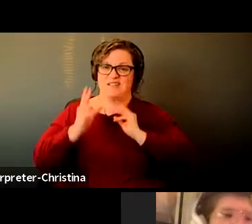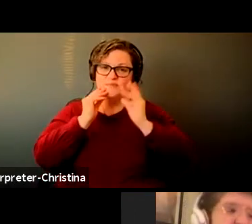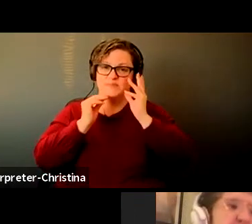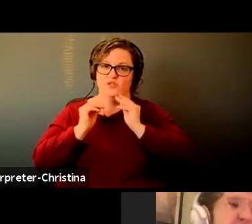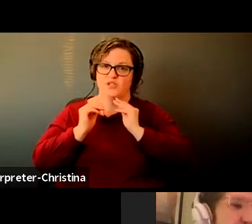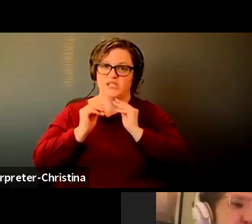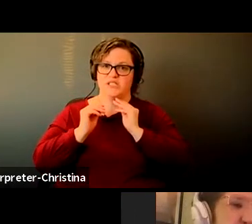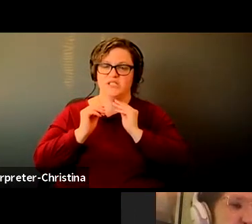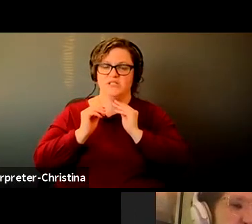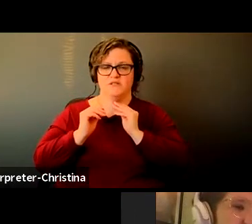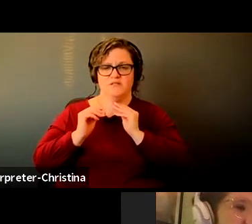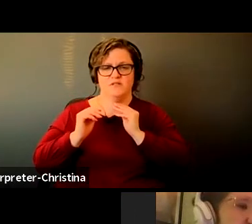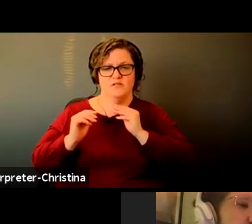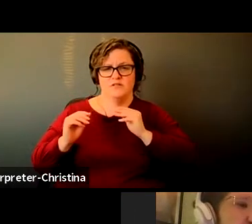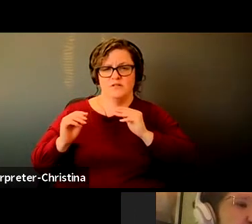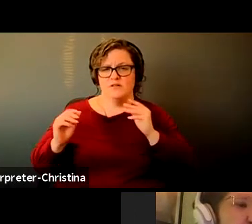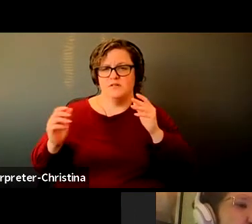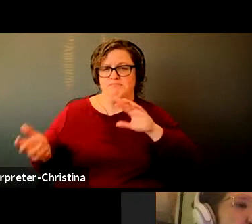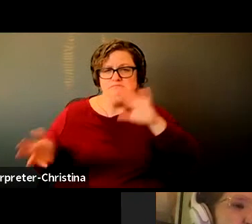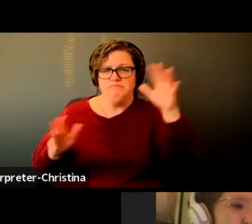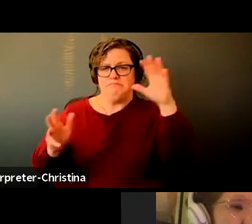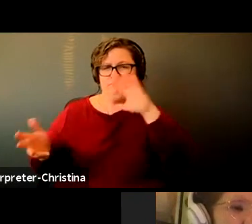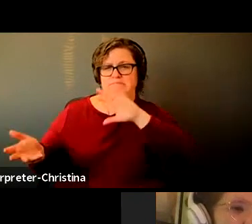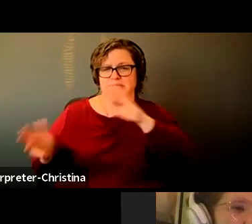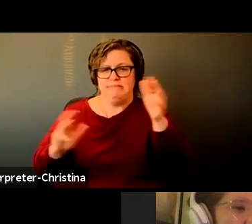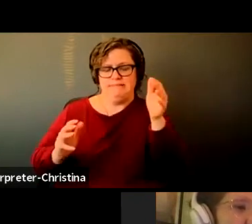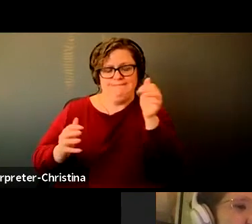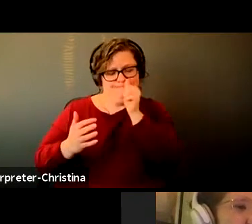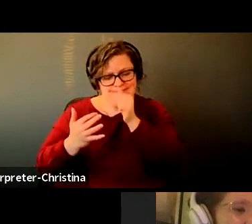survival, right? Like, historically, like,